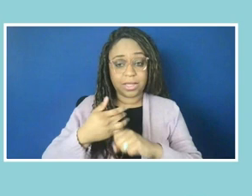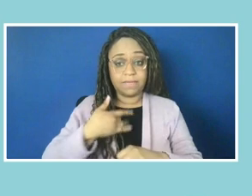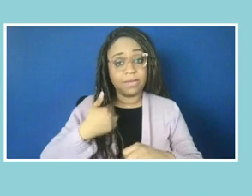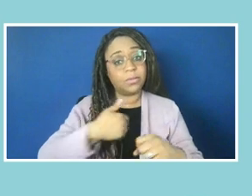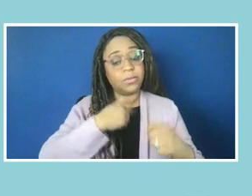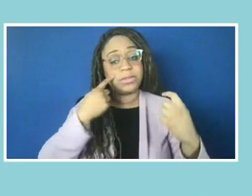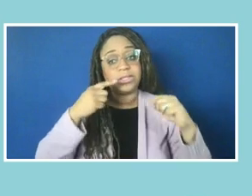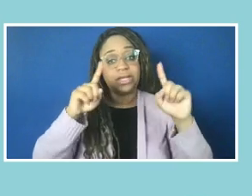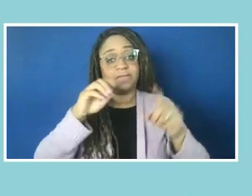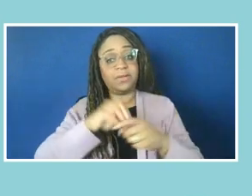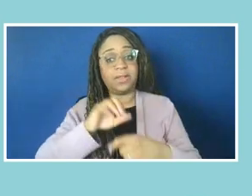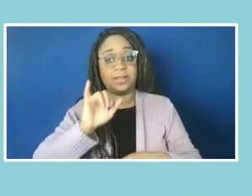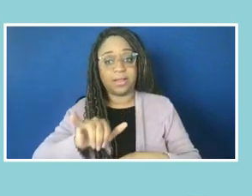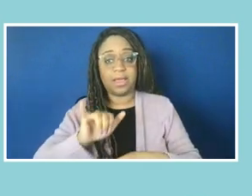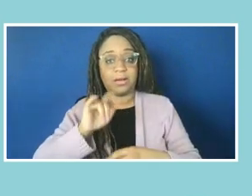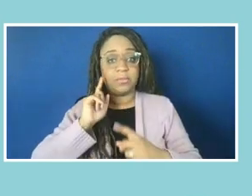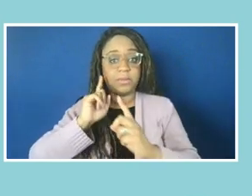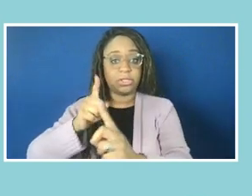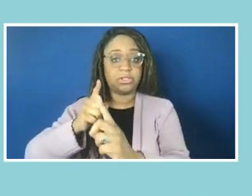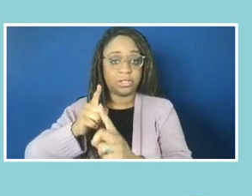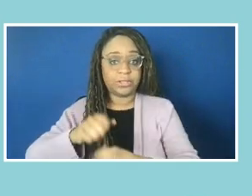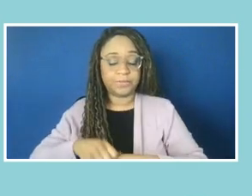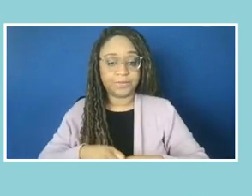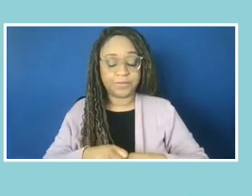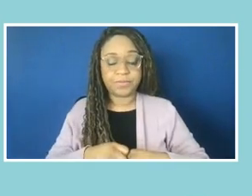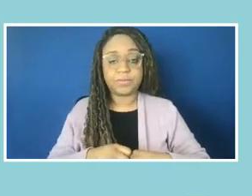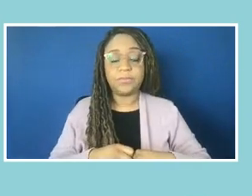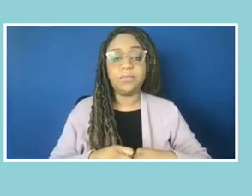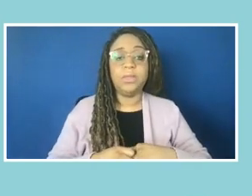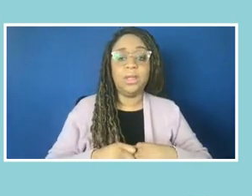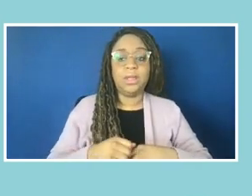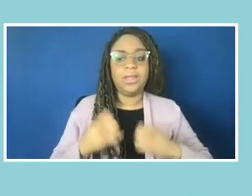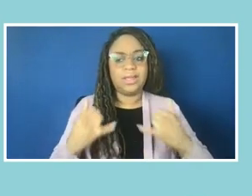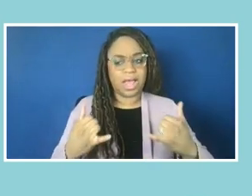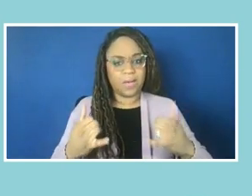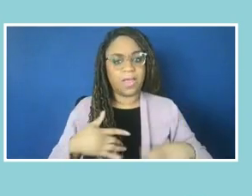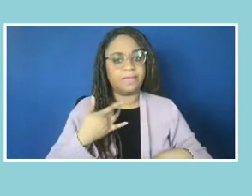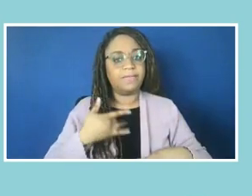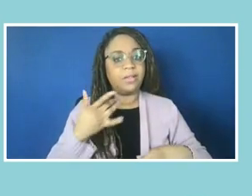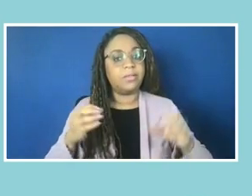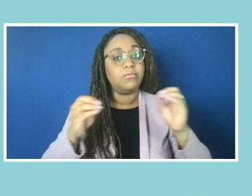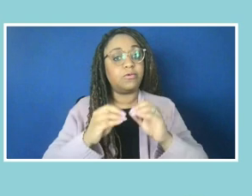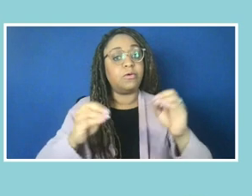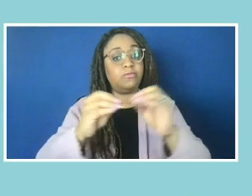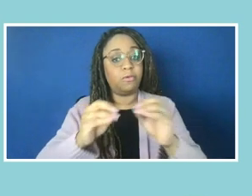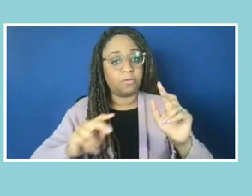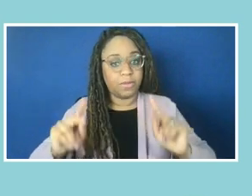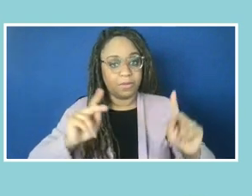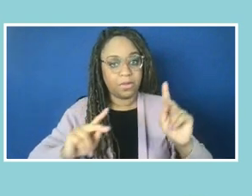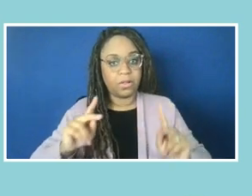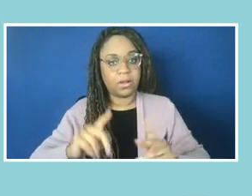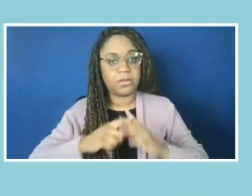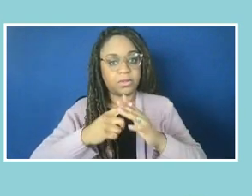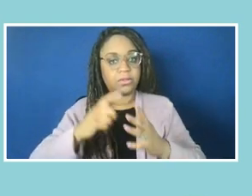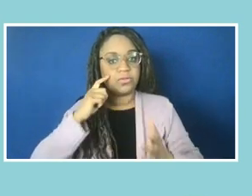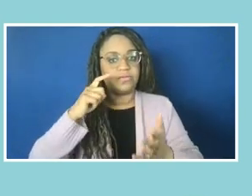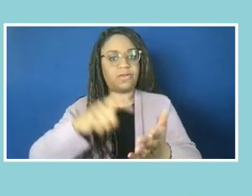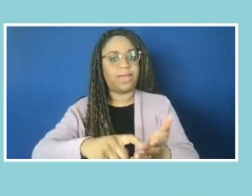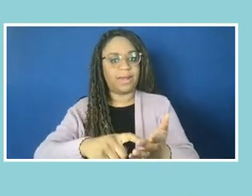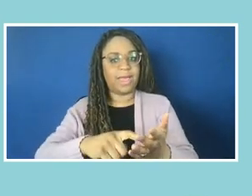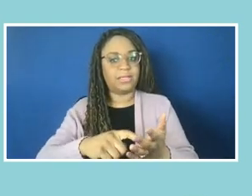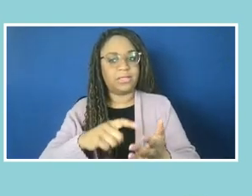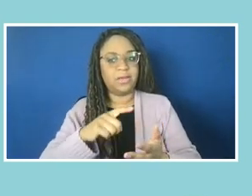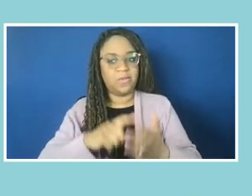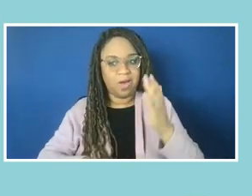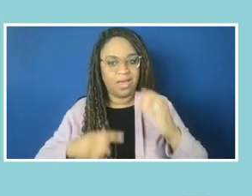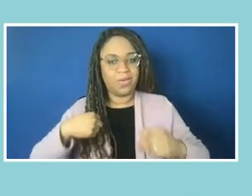been able to get people to recognize exactly what it is we have been dealing with and